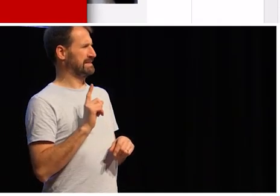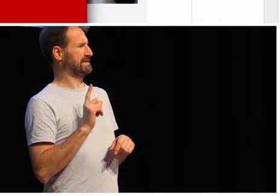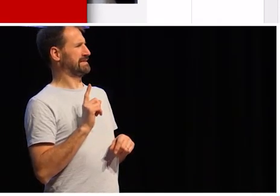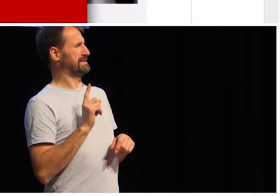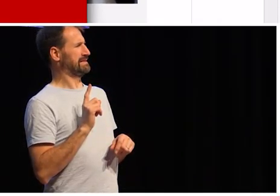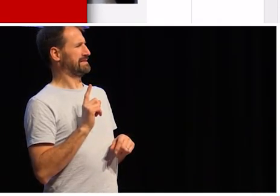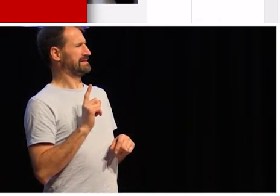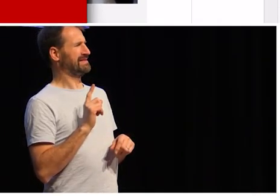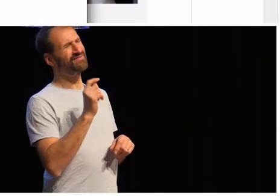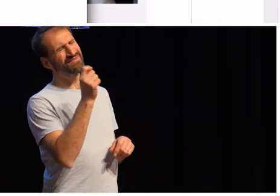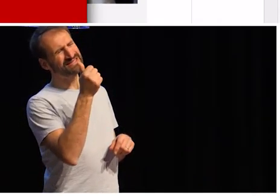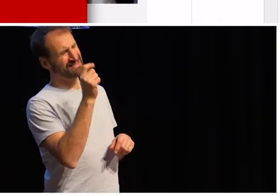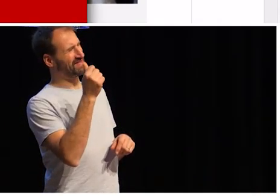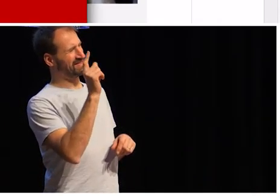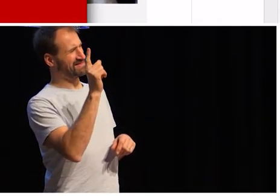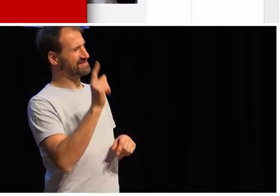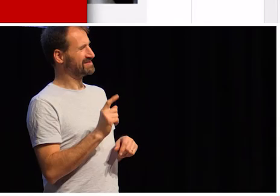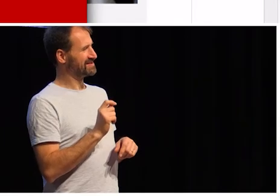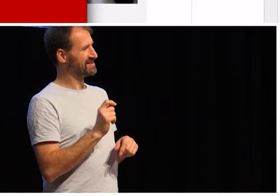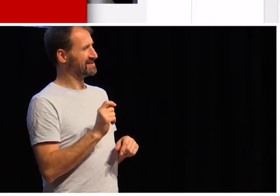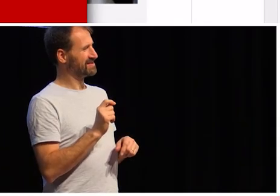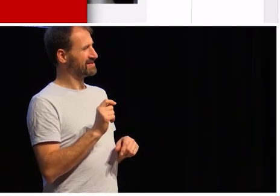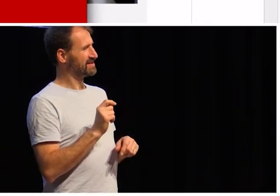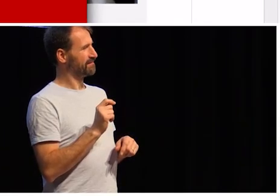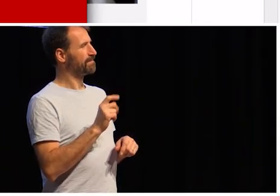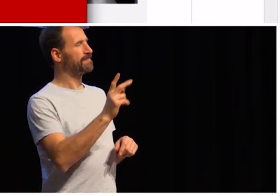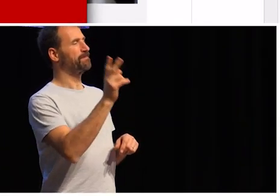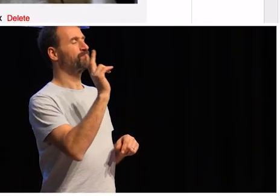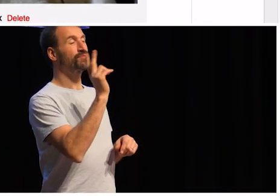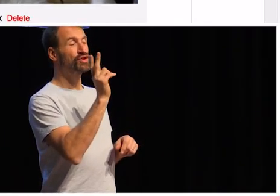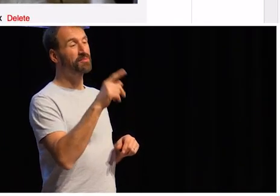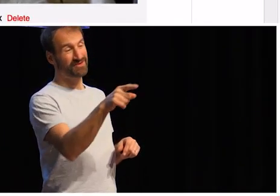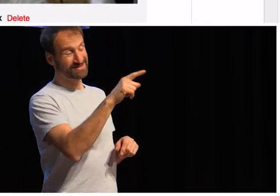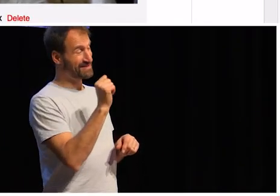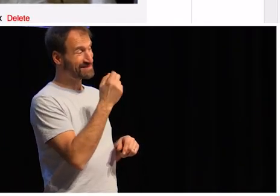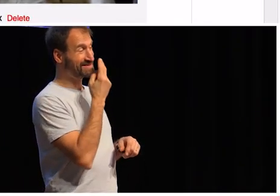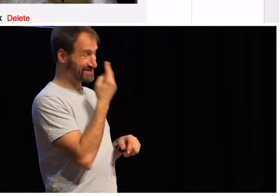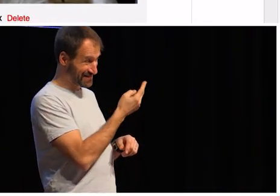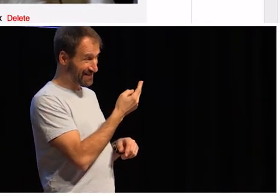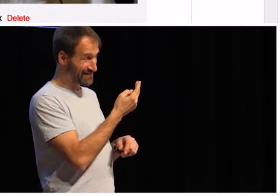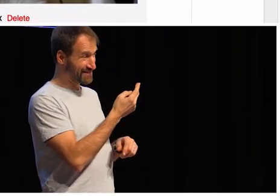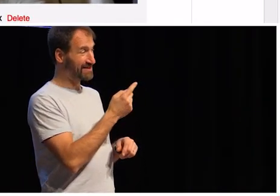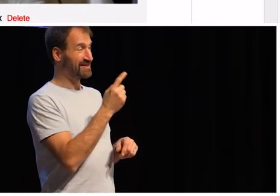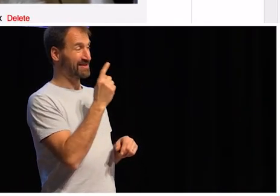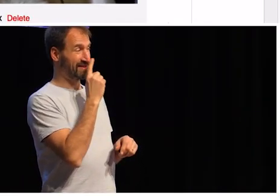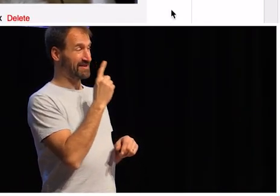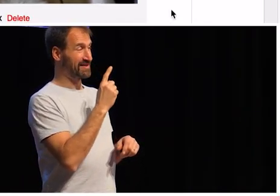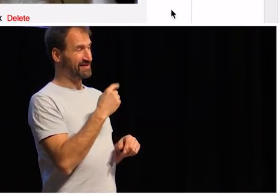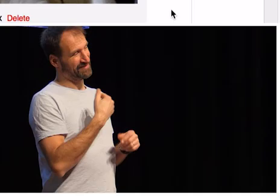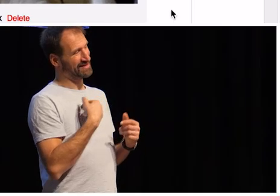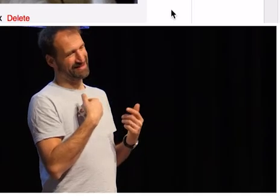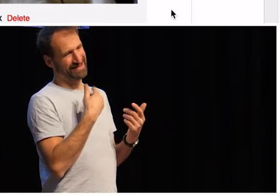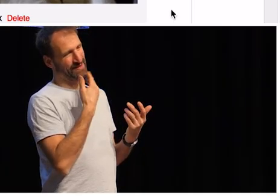almost done but you would normally see that then if I don't have made any